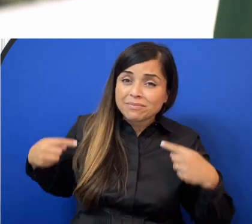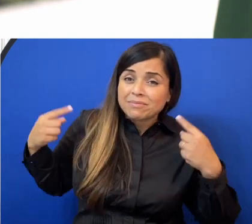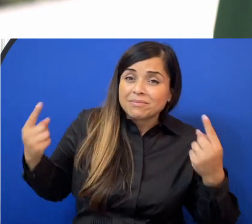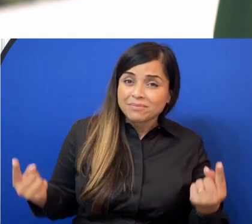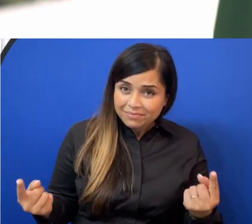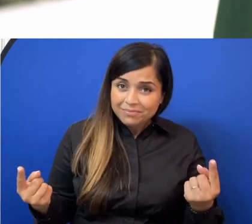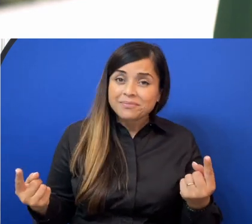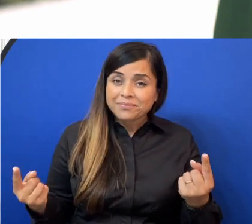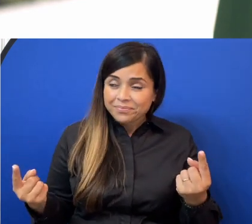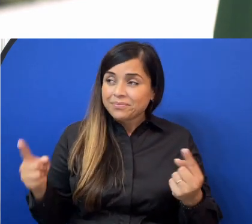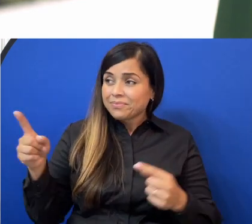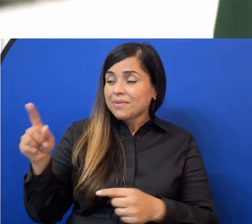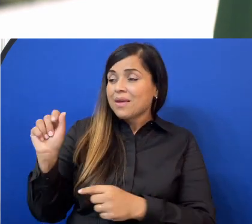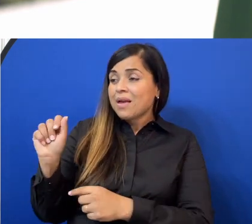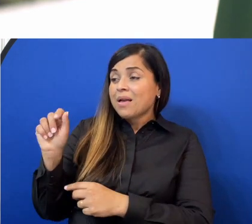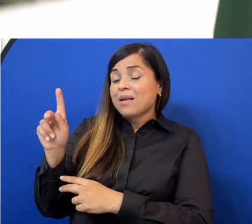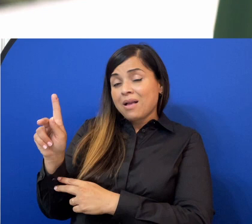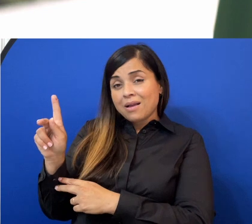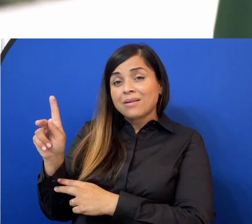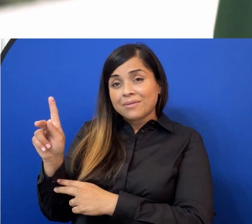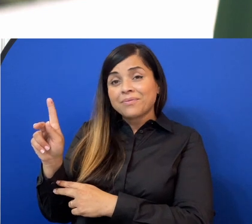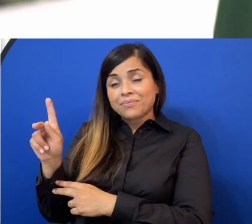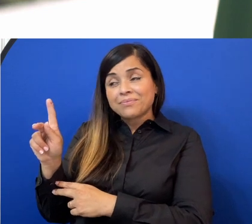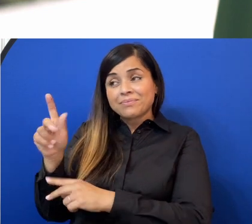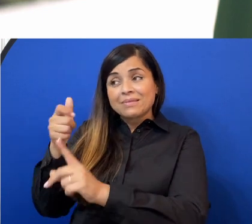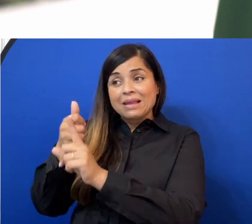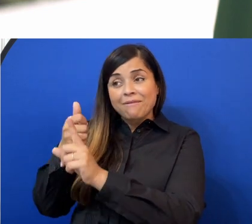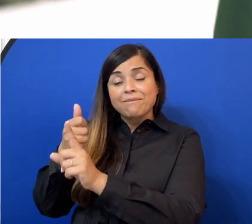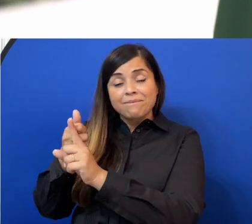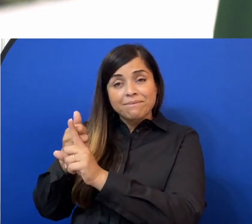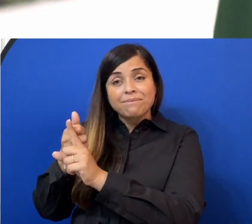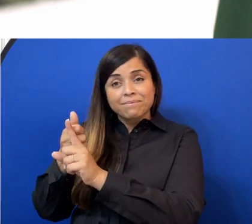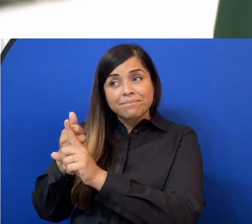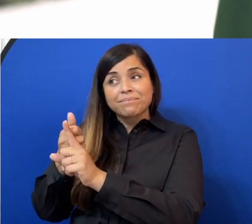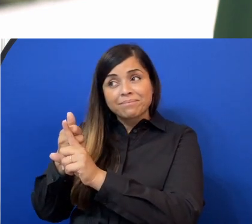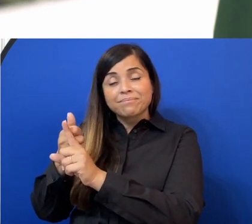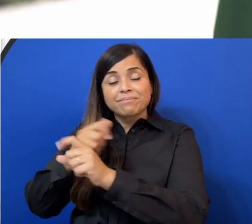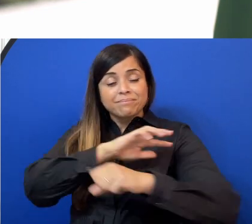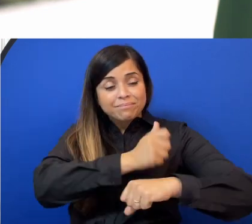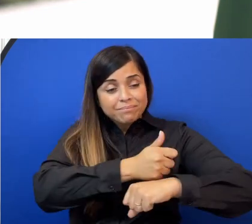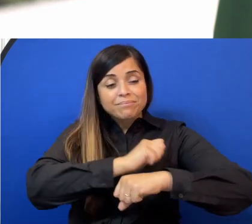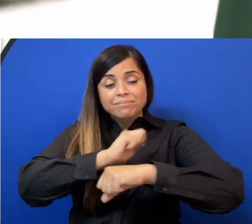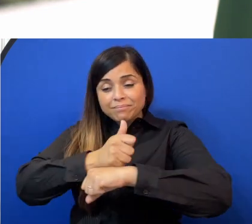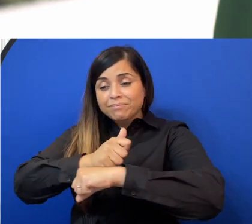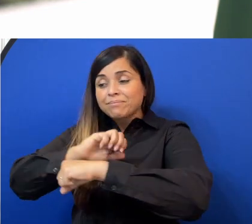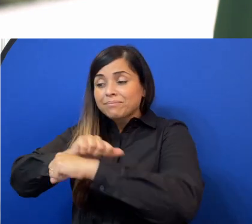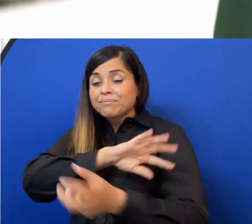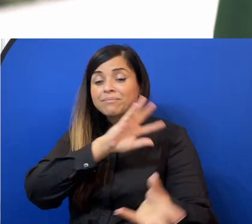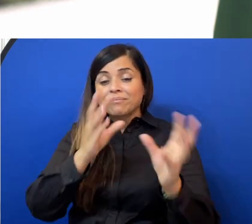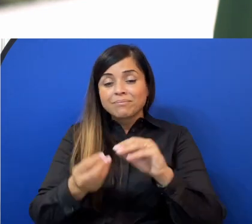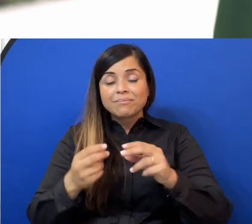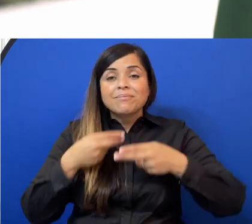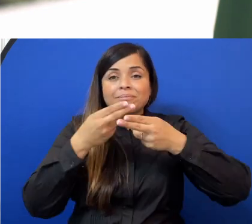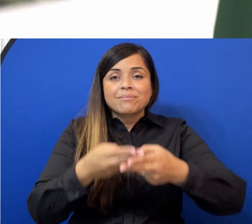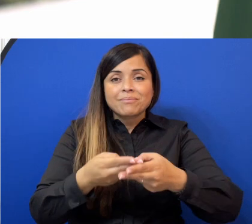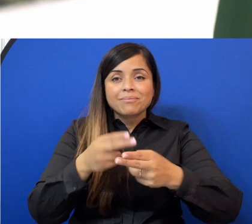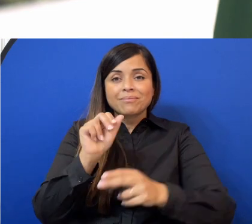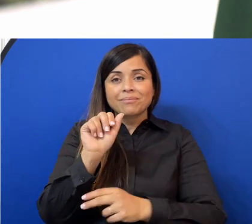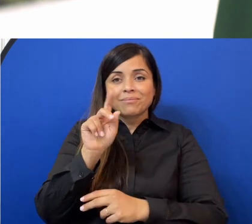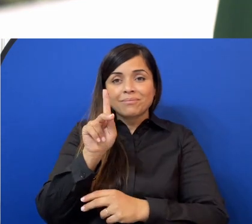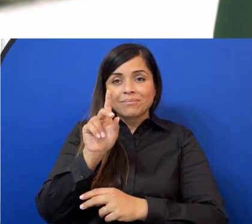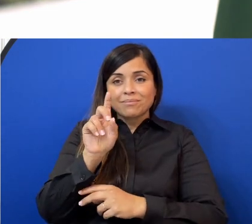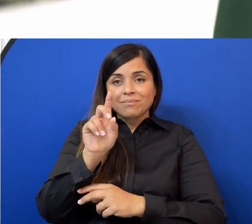Khan, through the creation of a network of agencies, which today is known as the Aga Khan Development Network, or AKDN for